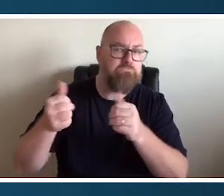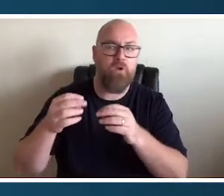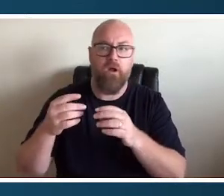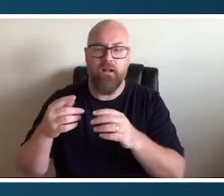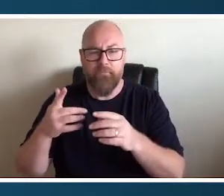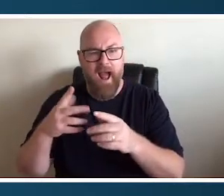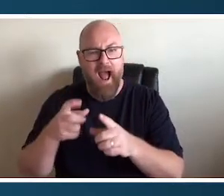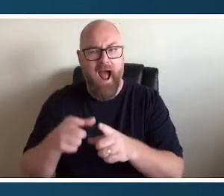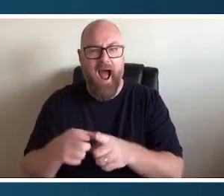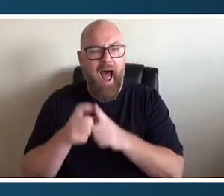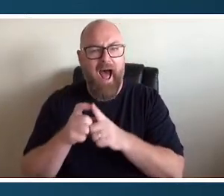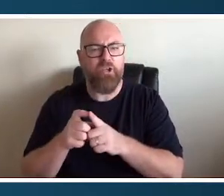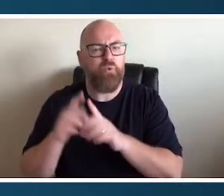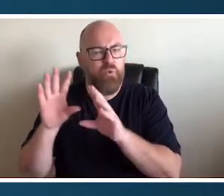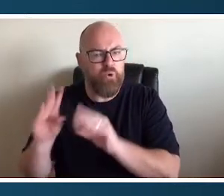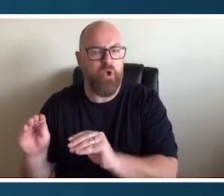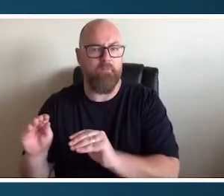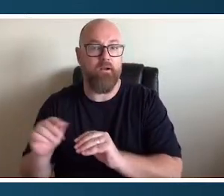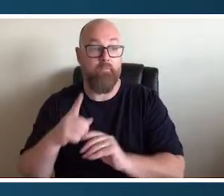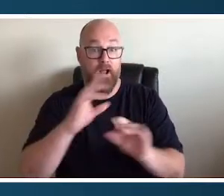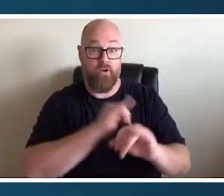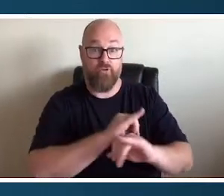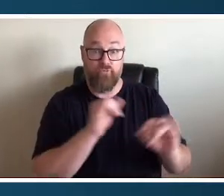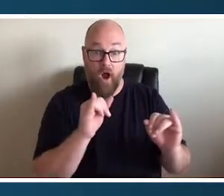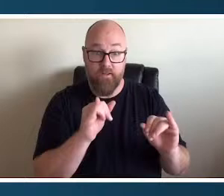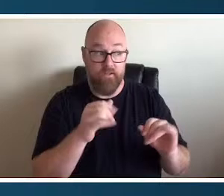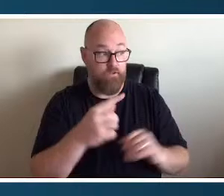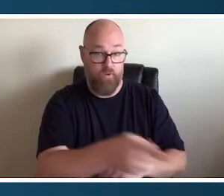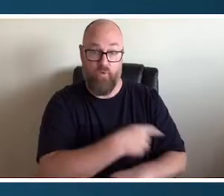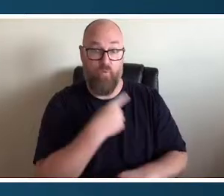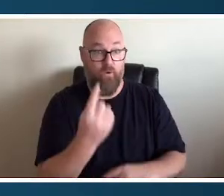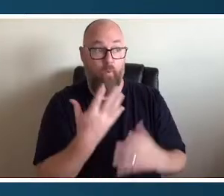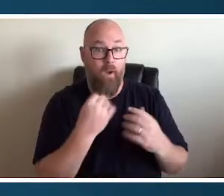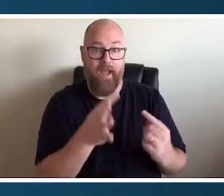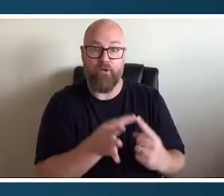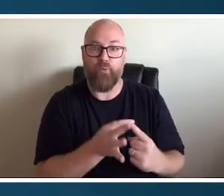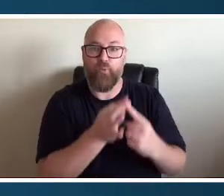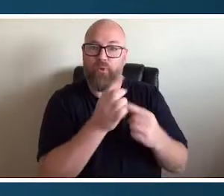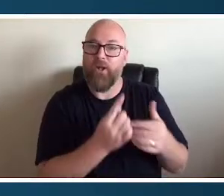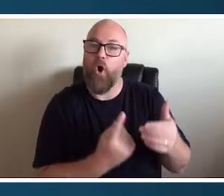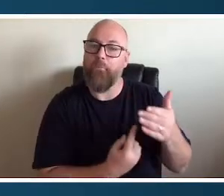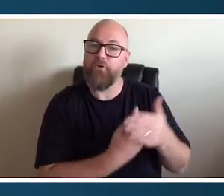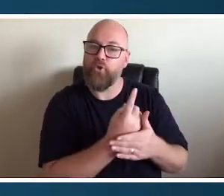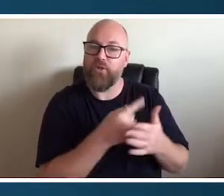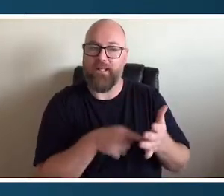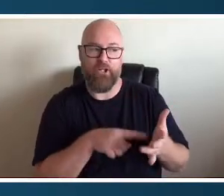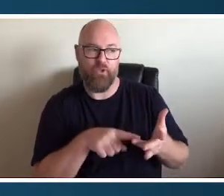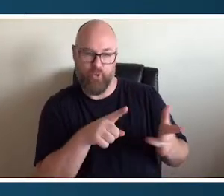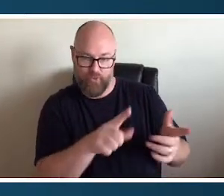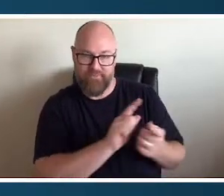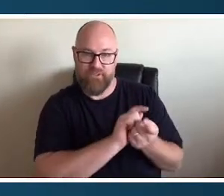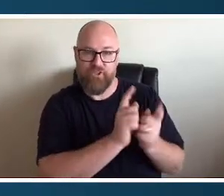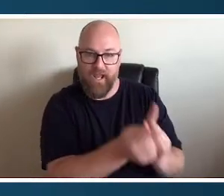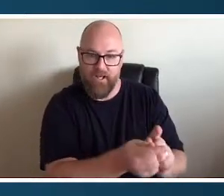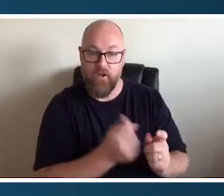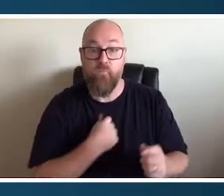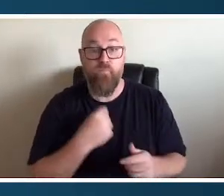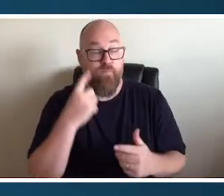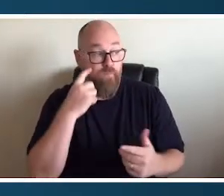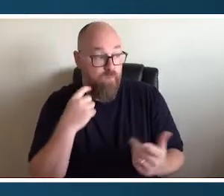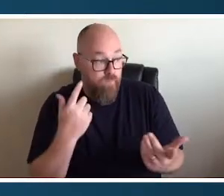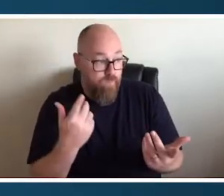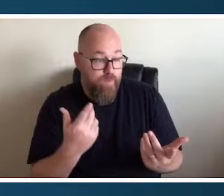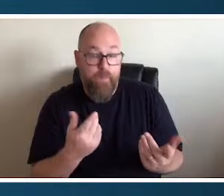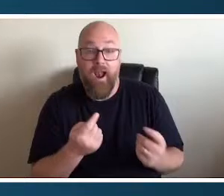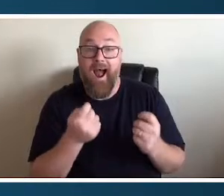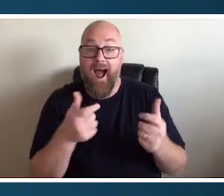In crisis, we all have a unique opportunity. So let's try to see if coming out of here and in your own sectors, you